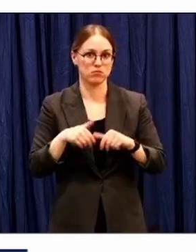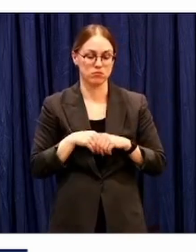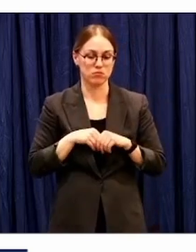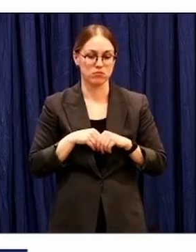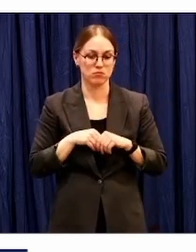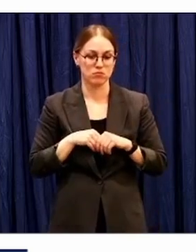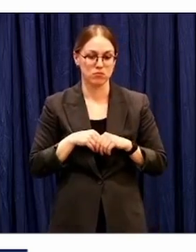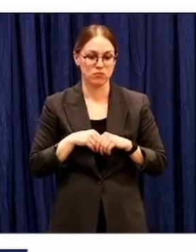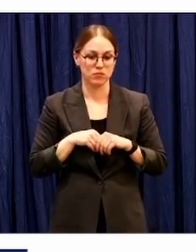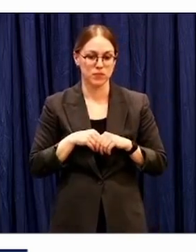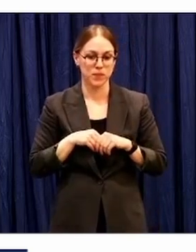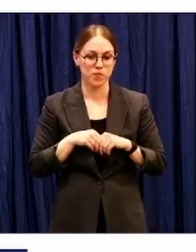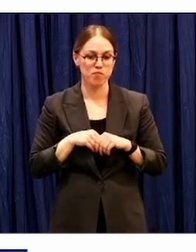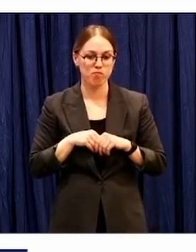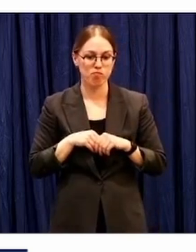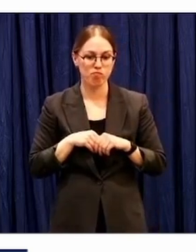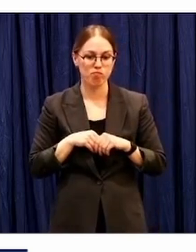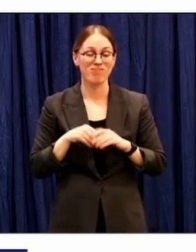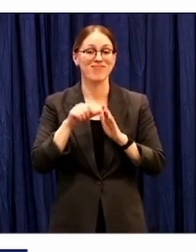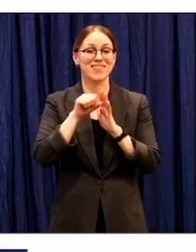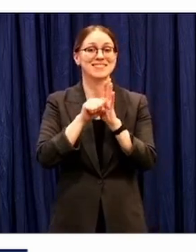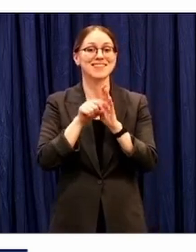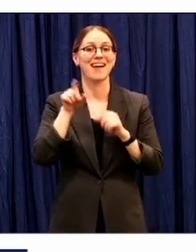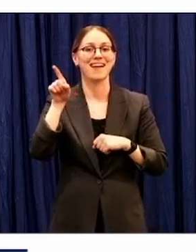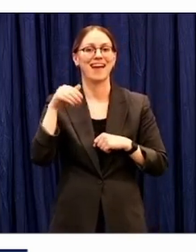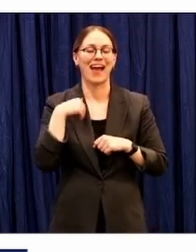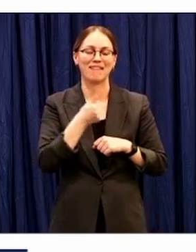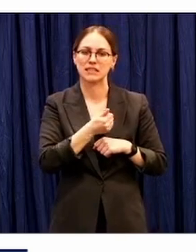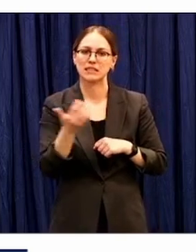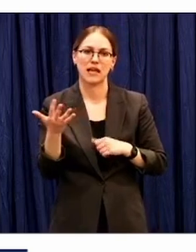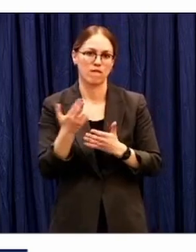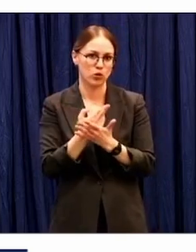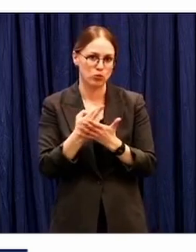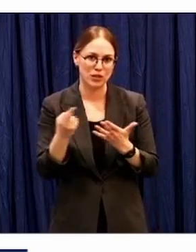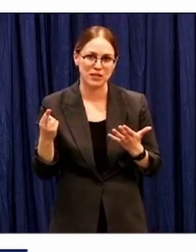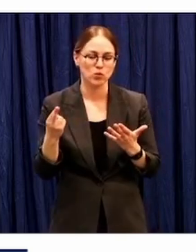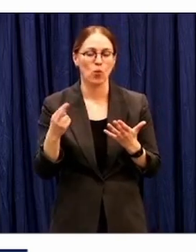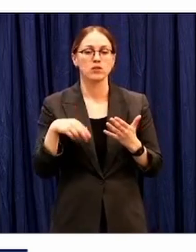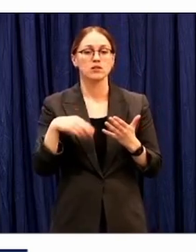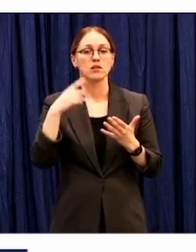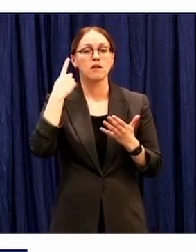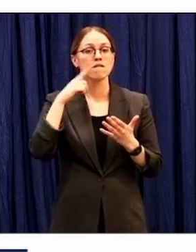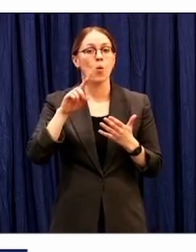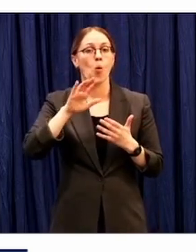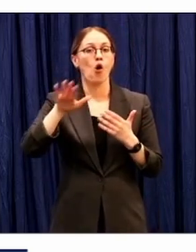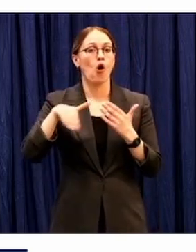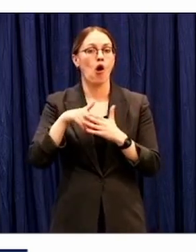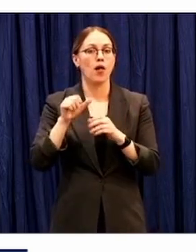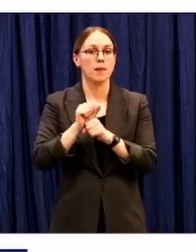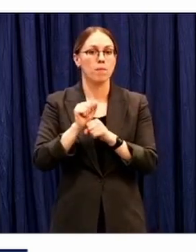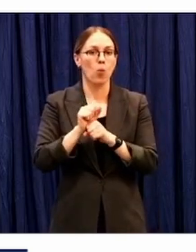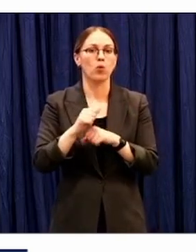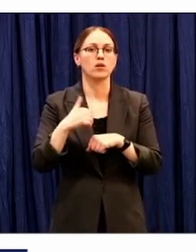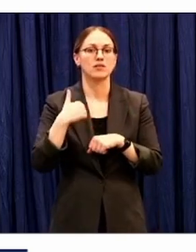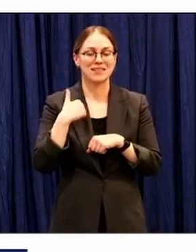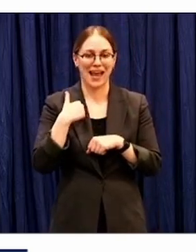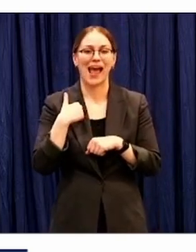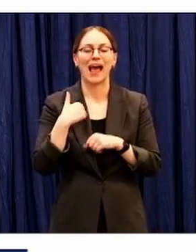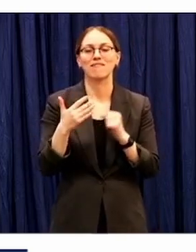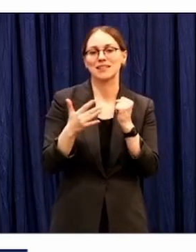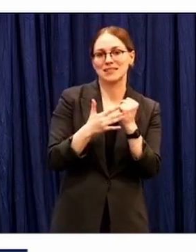Additionally, at the state, we have several resources available. So for all employees, we have a digital information accessibility